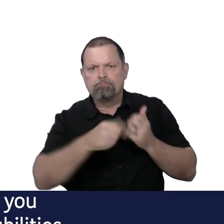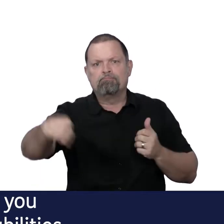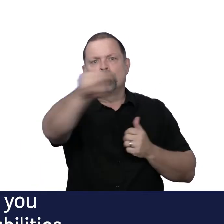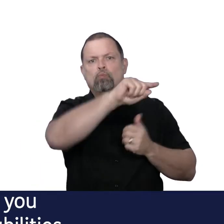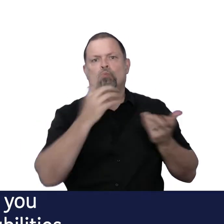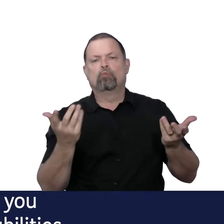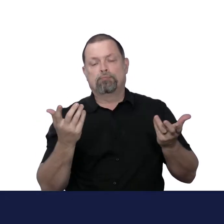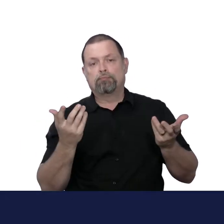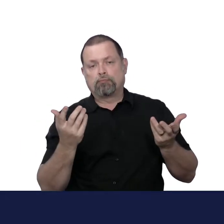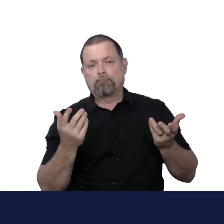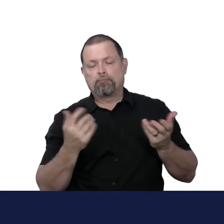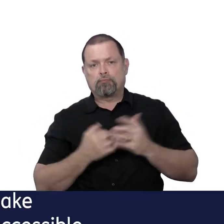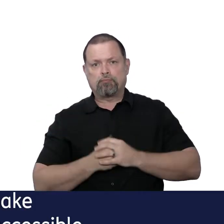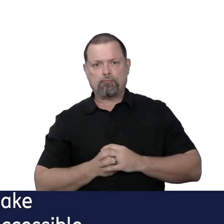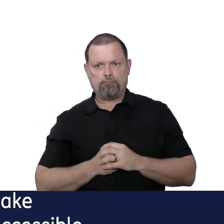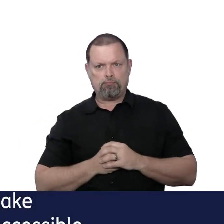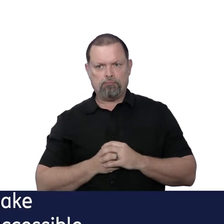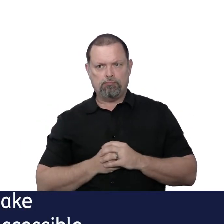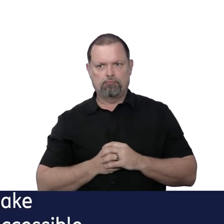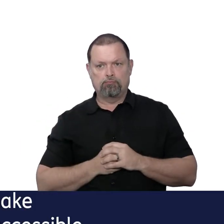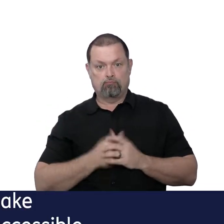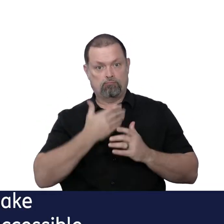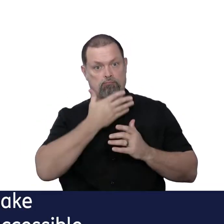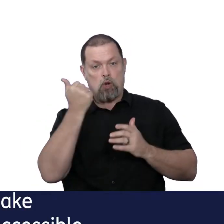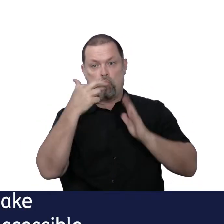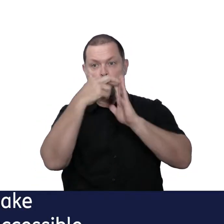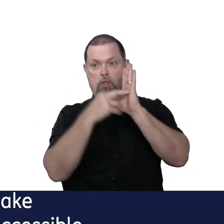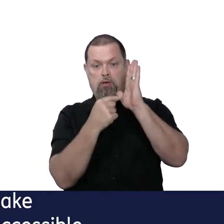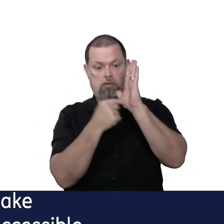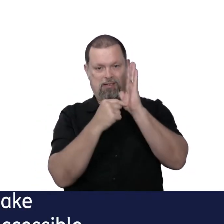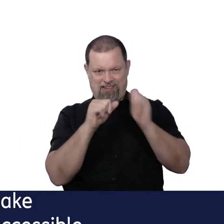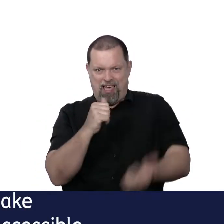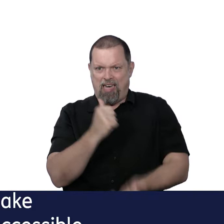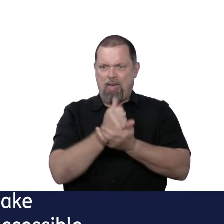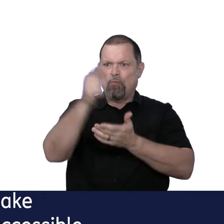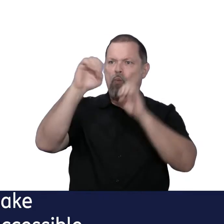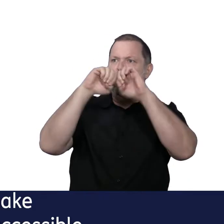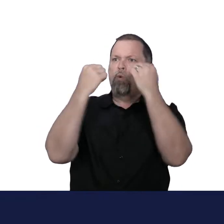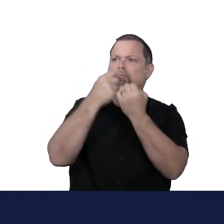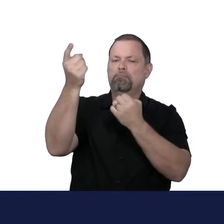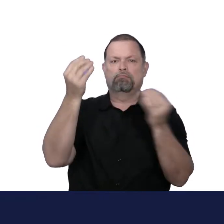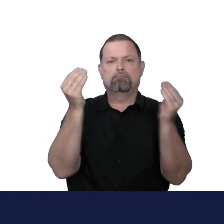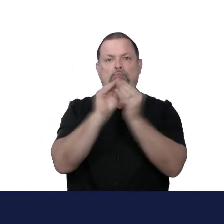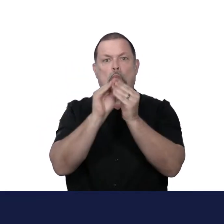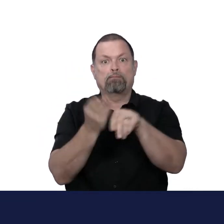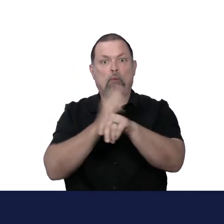with disabilities. Better rules can help make federal organizations more accessible.